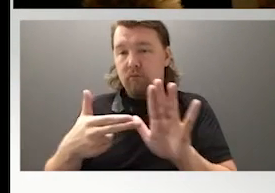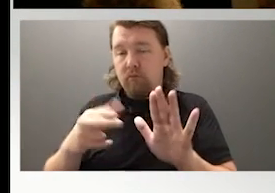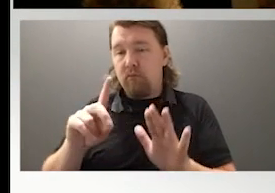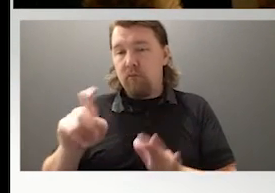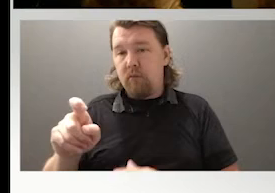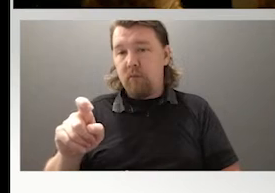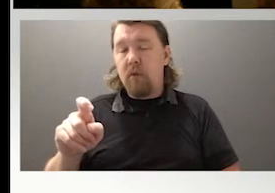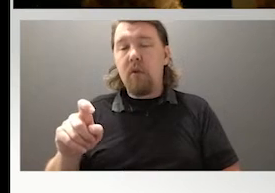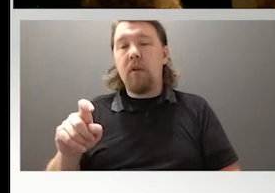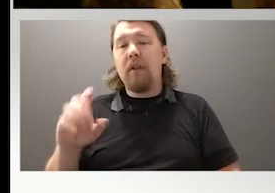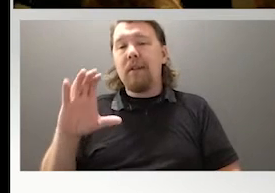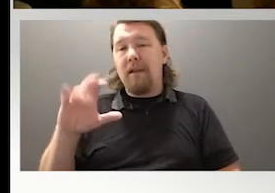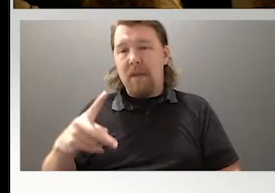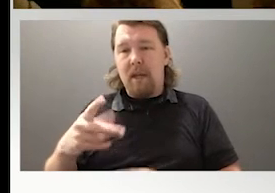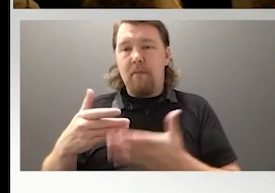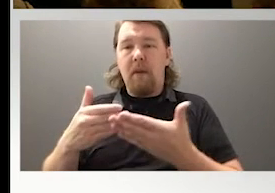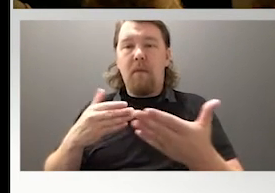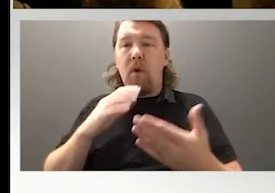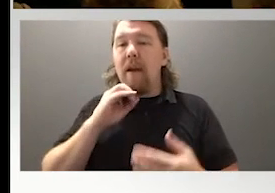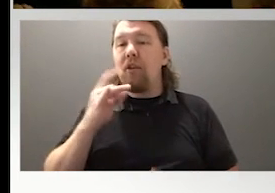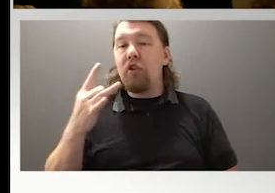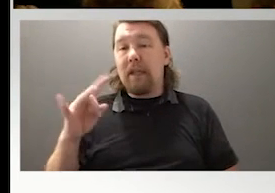prior to the age of 18.